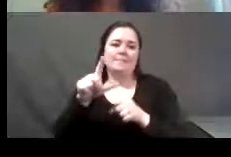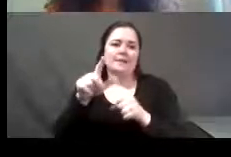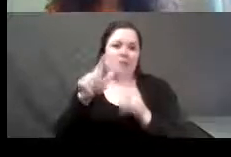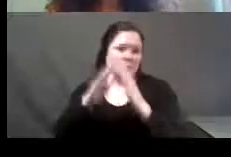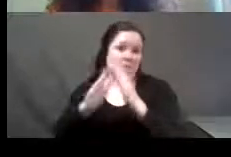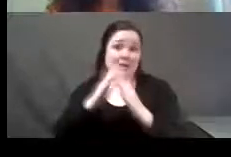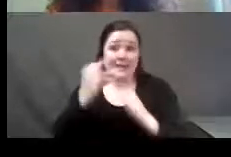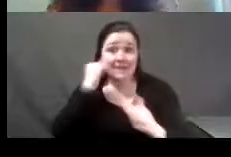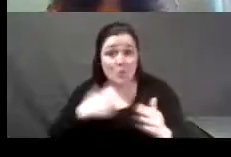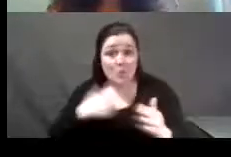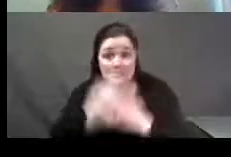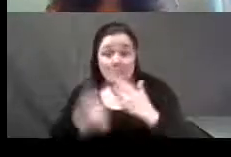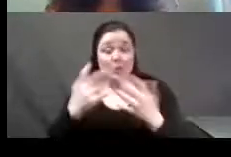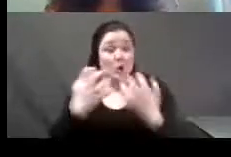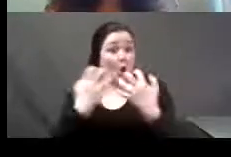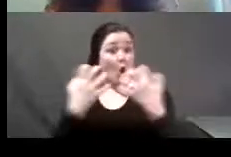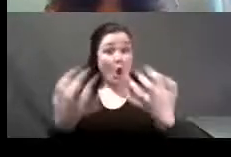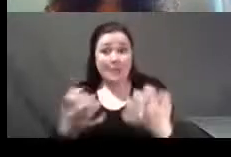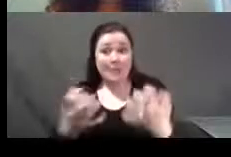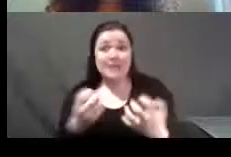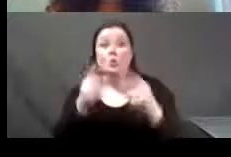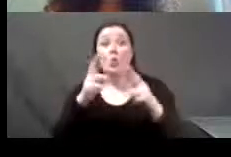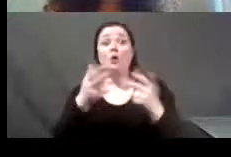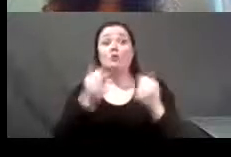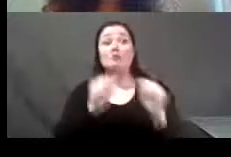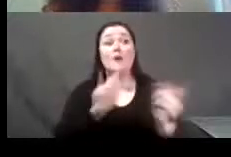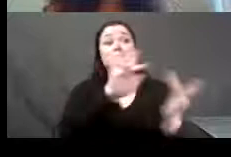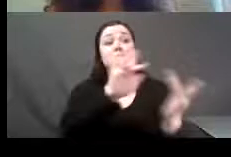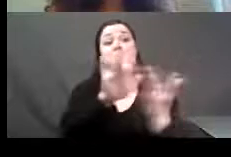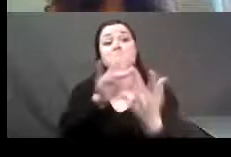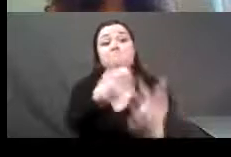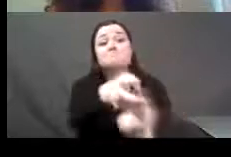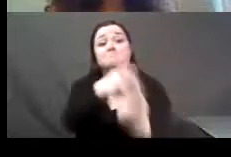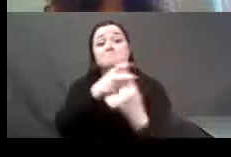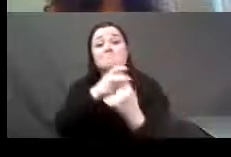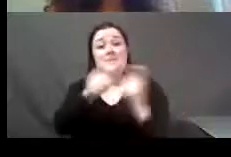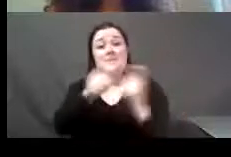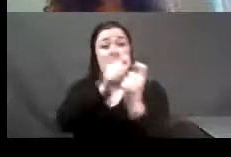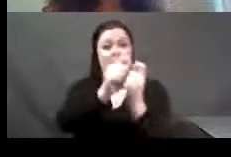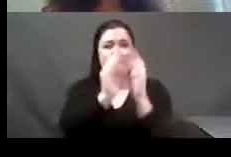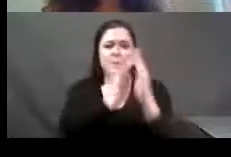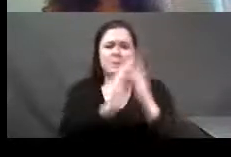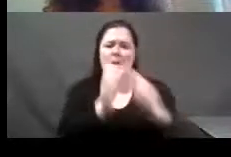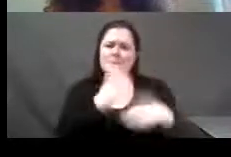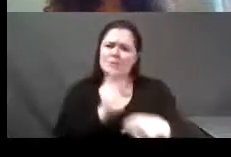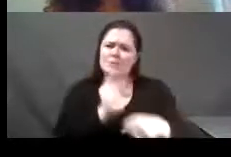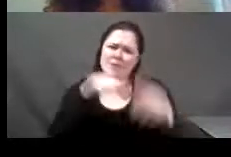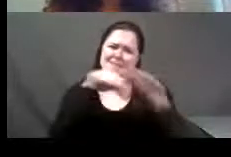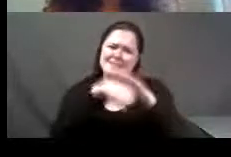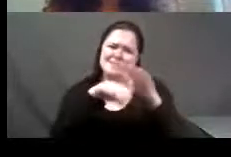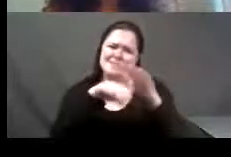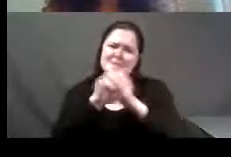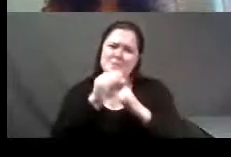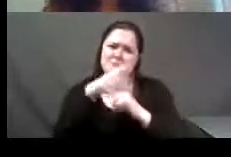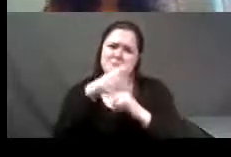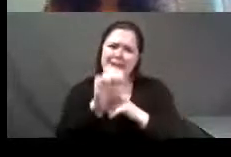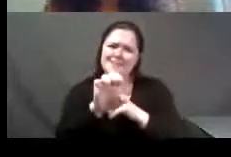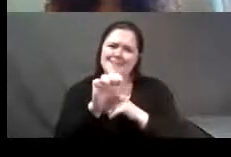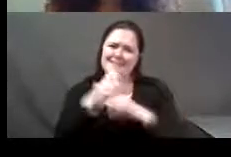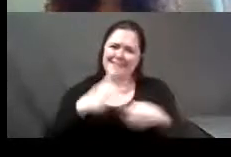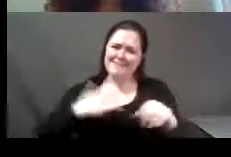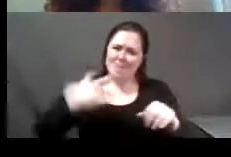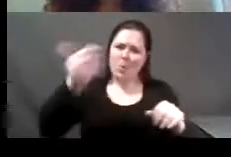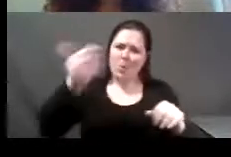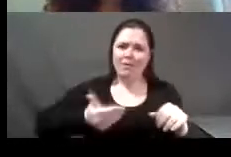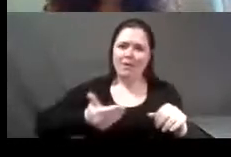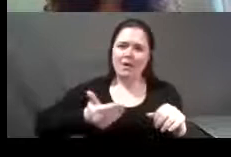someone in your audience or if you're trying to reach a specific community, make sure that it's an accessible space so they feel welcome, or at least